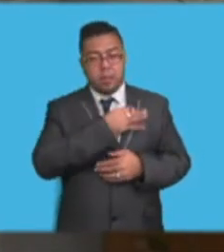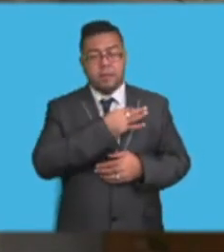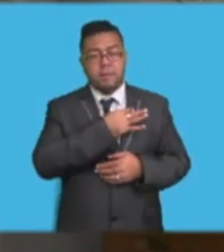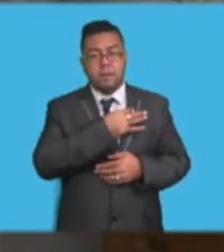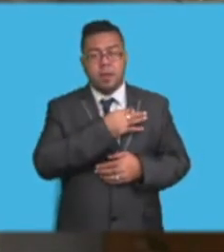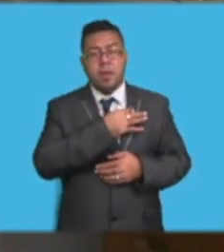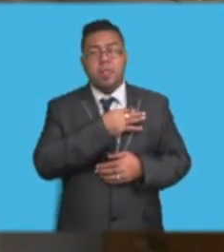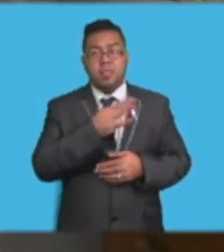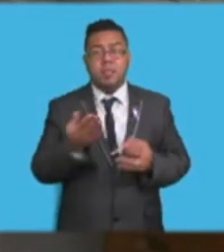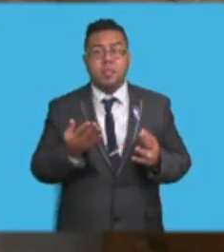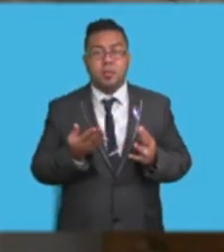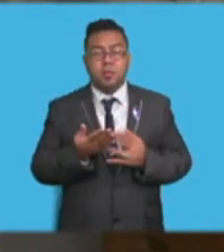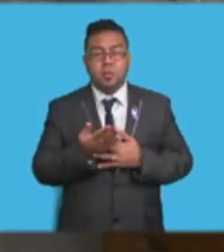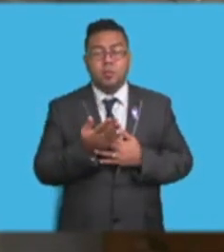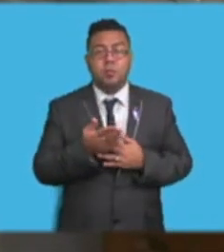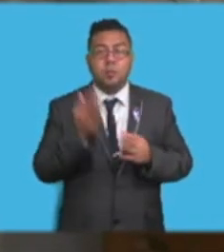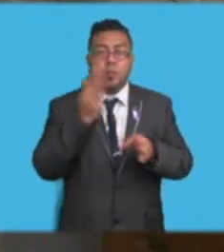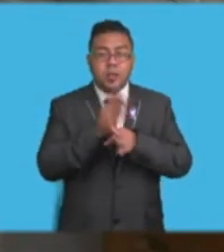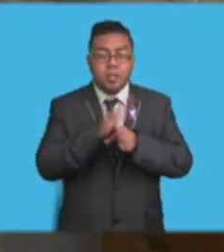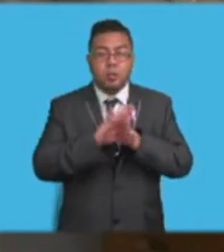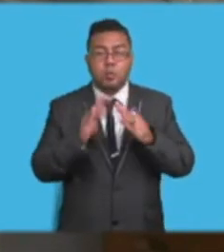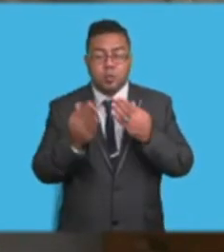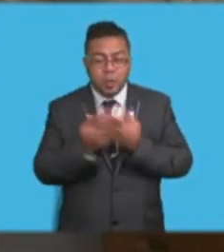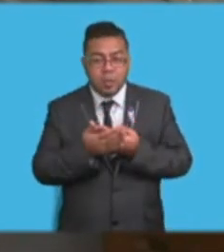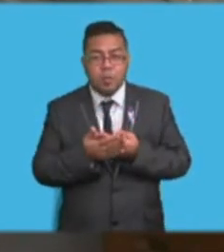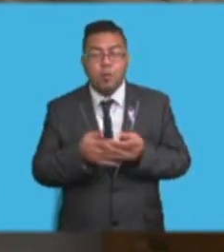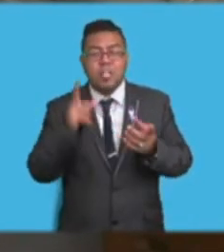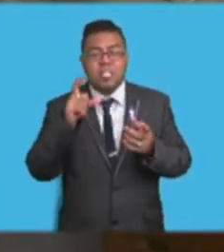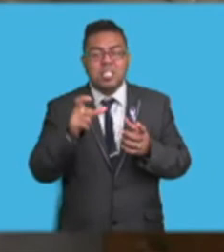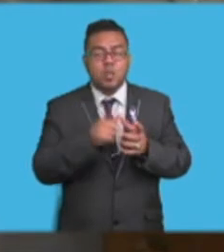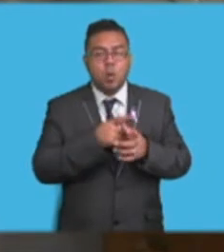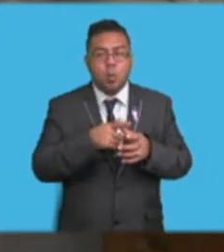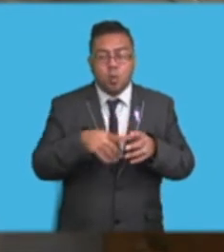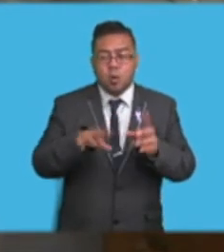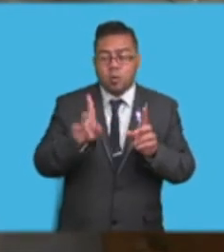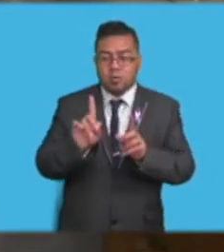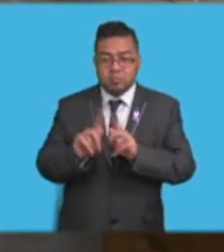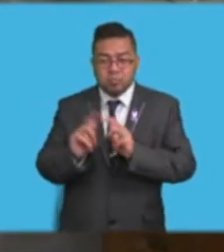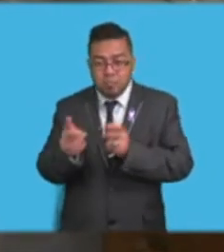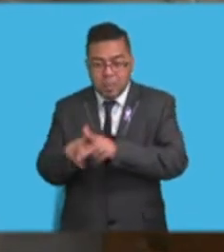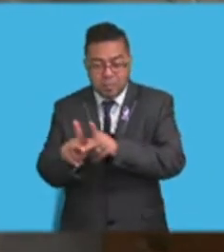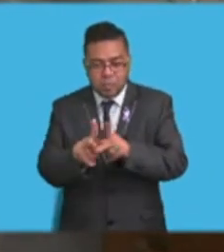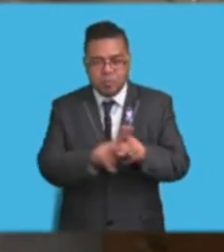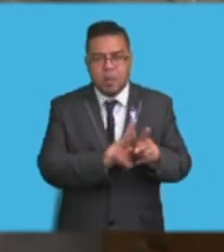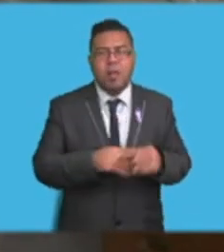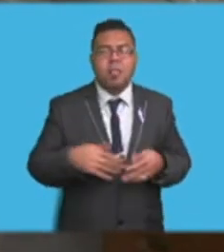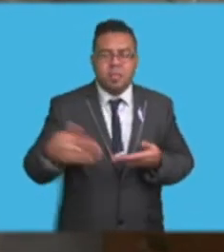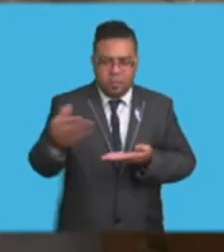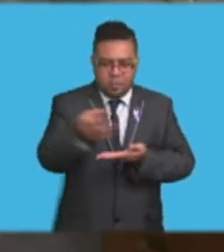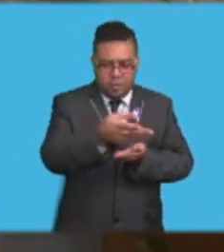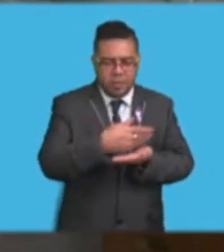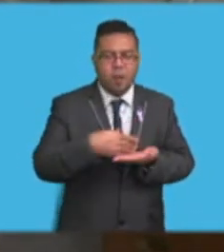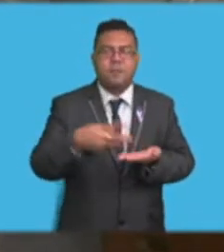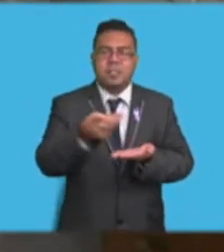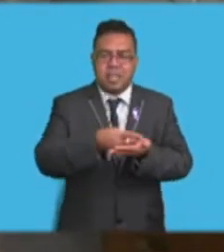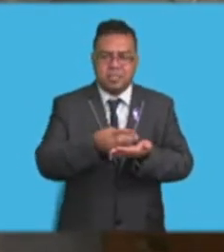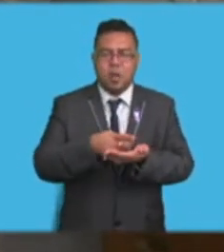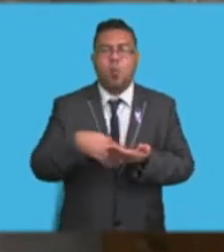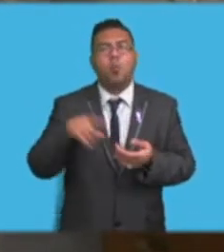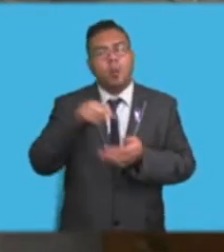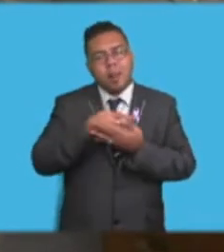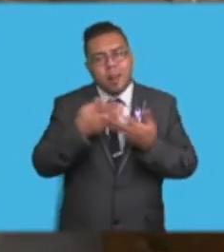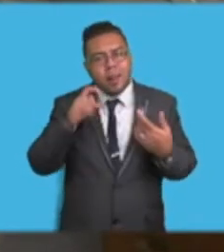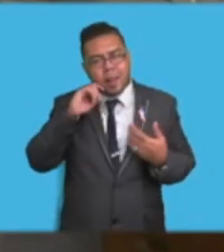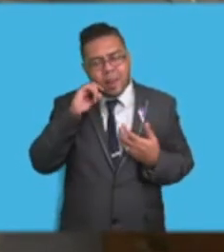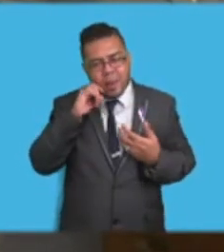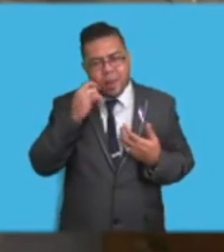through the coordinated efforts of the CEDAW stakeholders, the collation of sex disaggregated data will now become part and parcel of